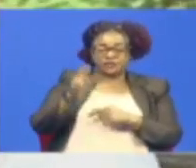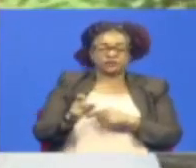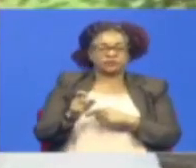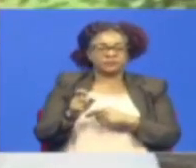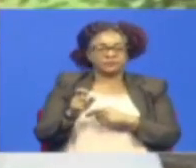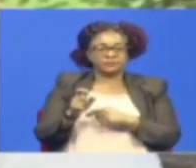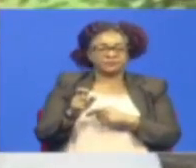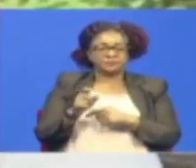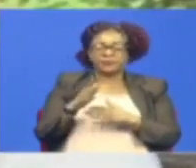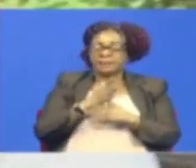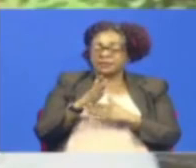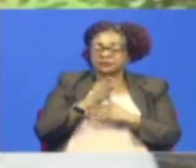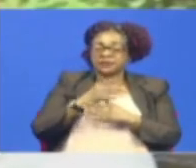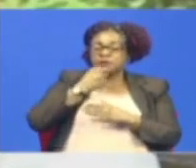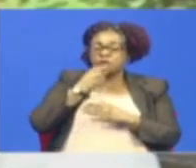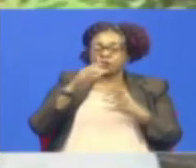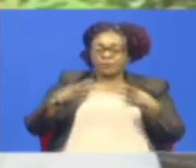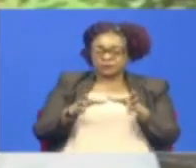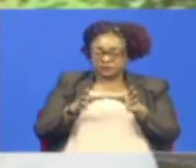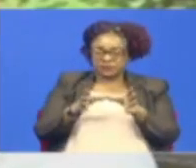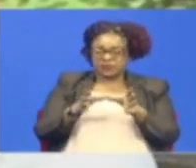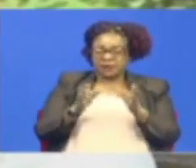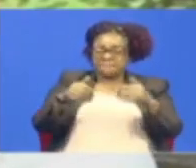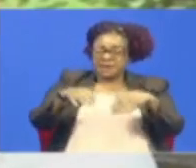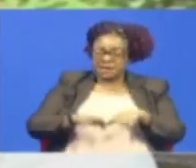particularly amongst the Luo community, burying one dead